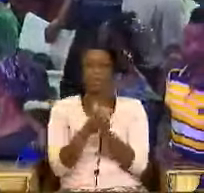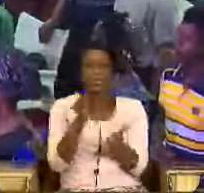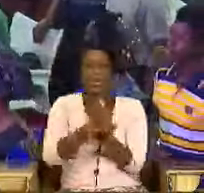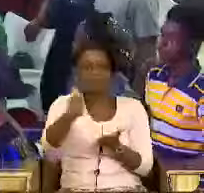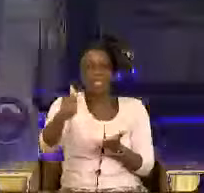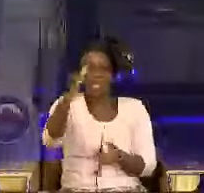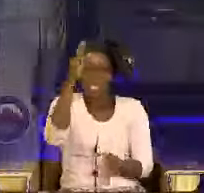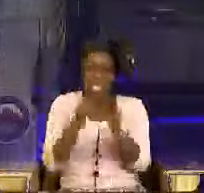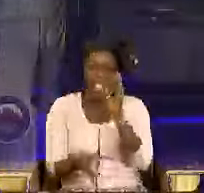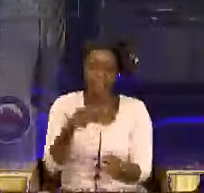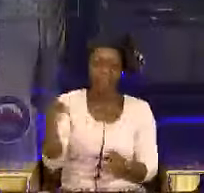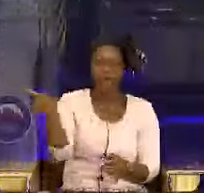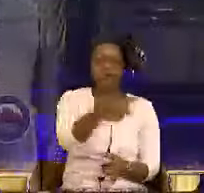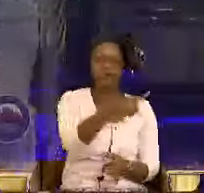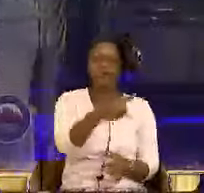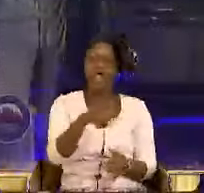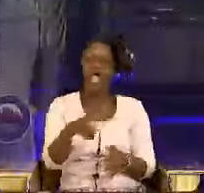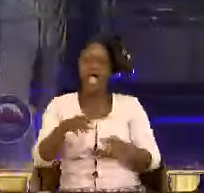pray